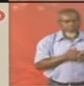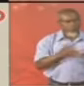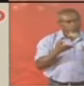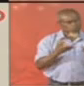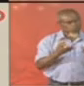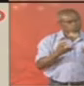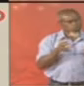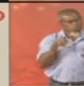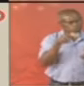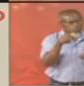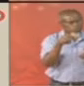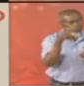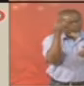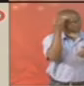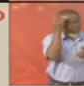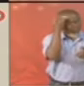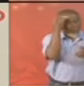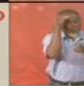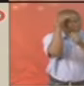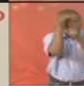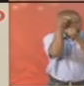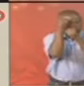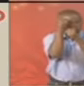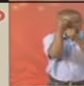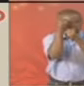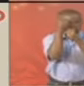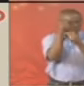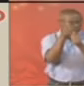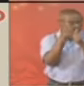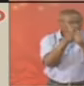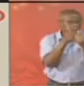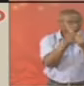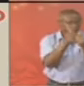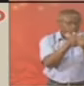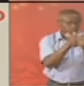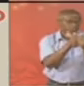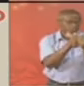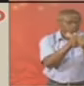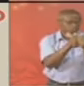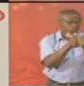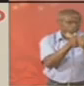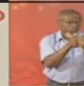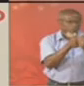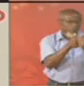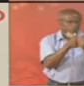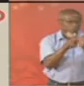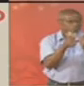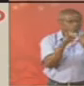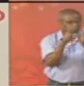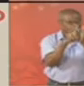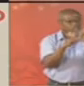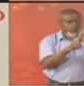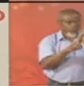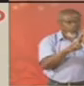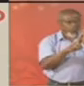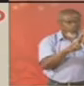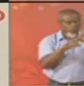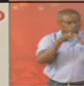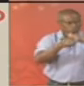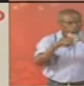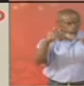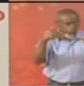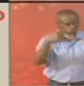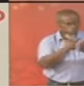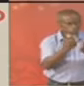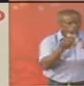entrenched in your behavior set. It takes less time to potty train a toddler, I think, than to get a new behavior